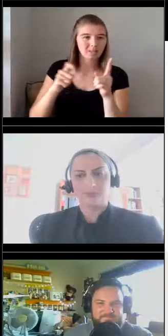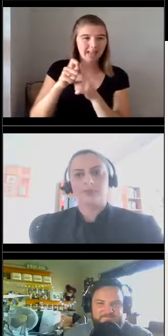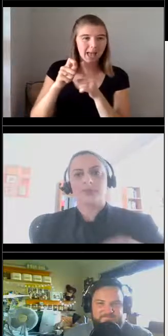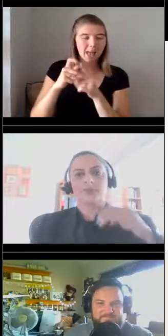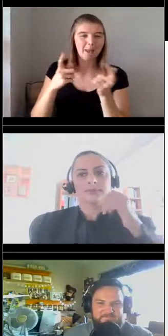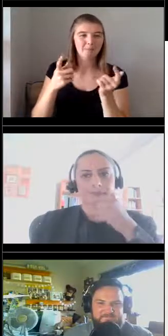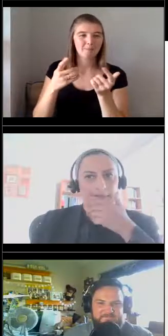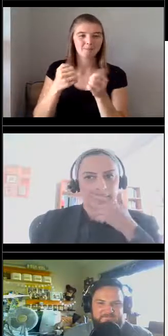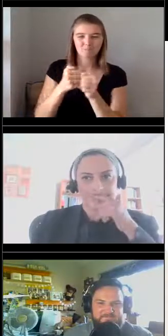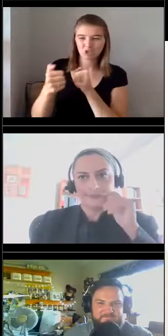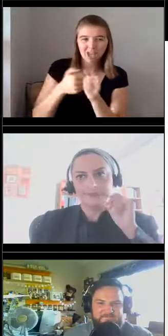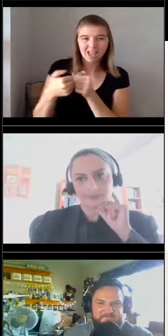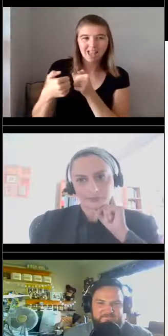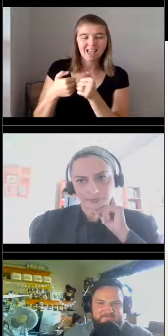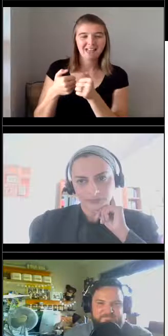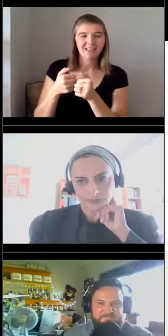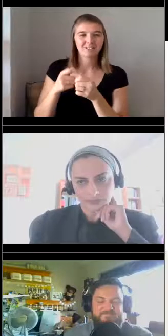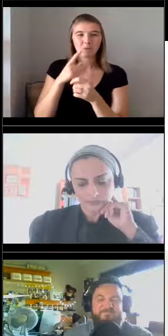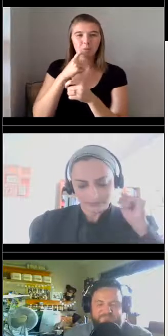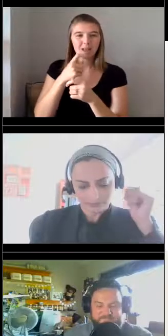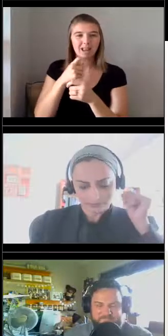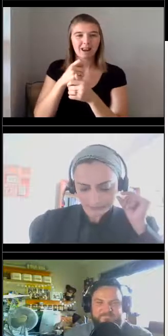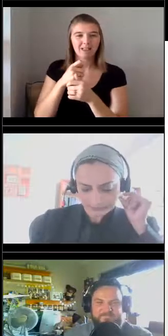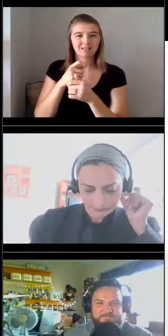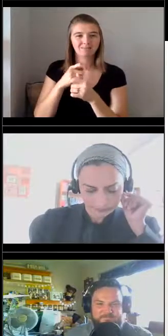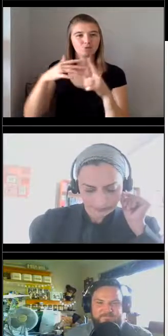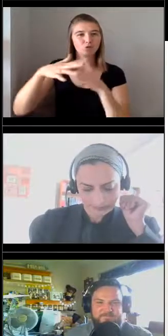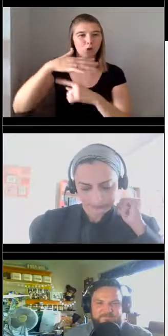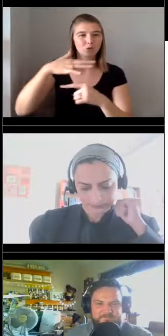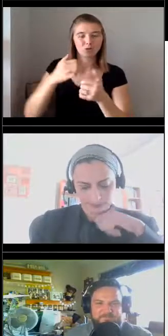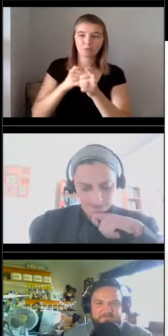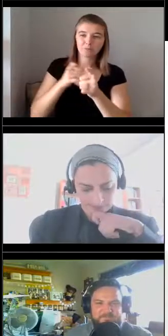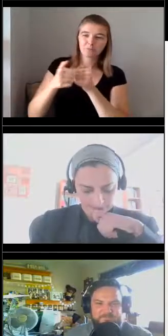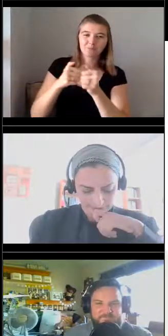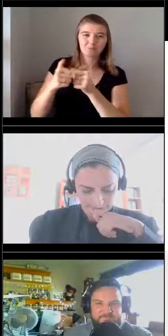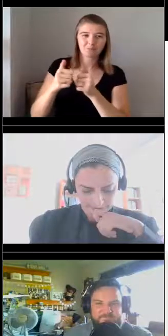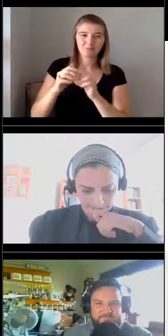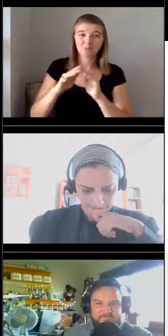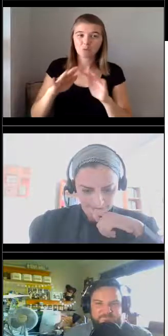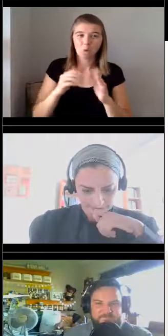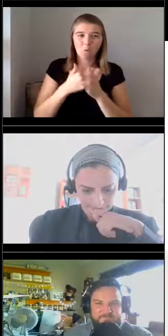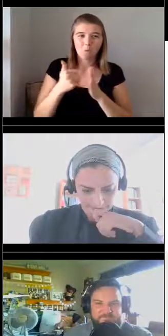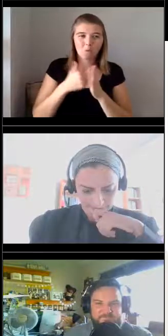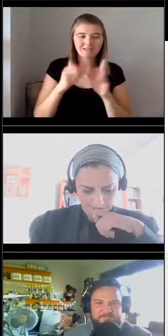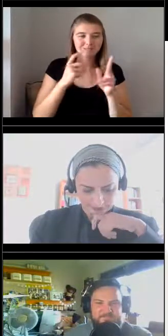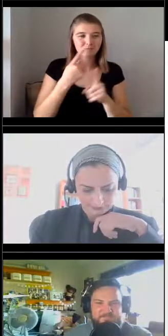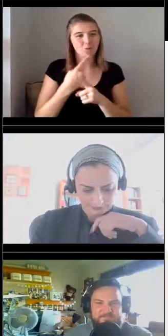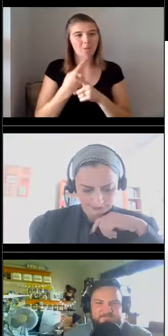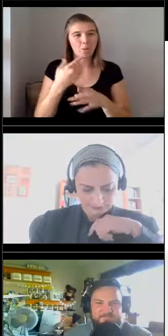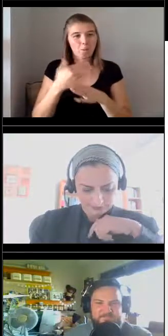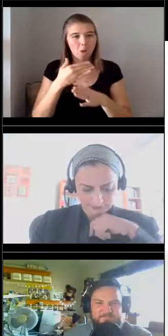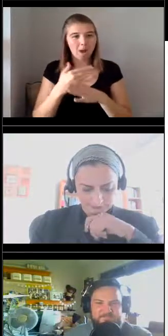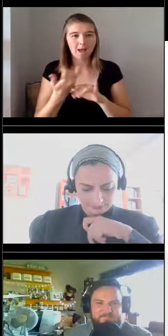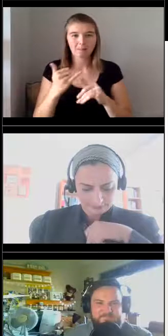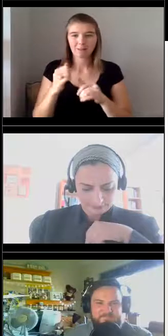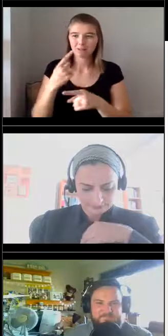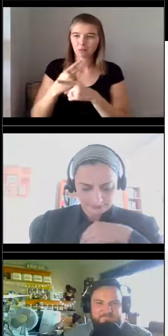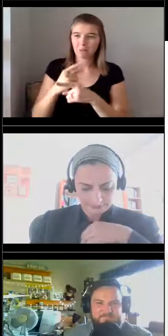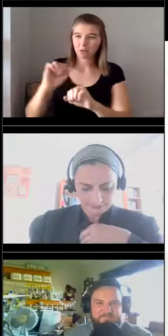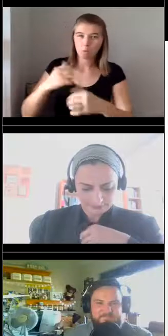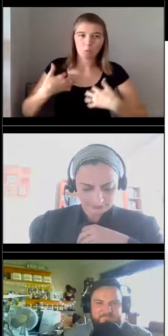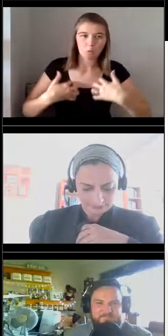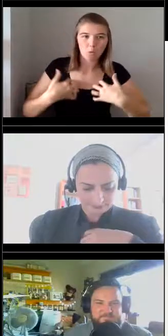That's not talking about work per se. So we do talk about, you know, other interests or hobbies, and